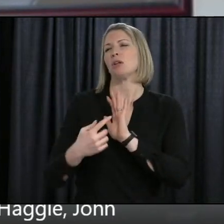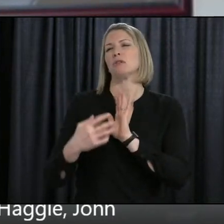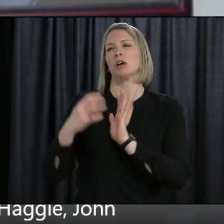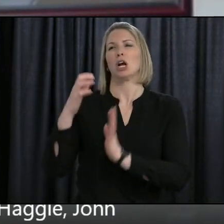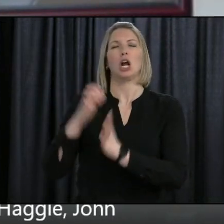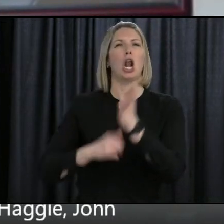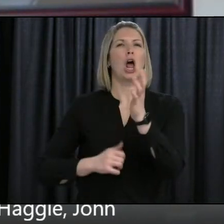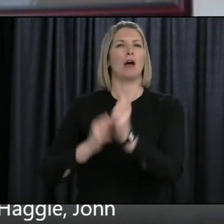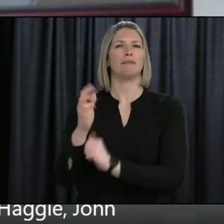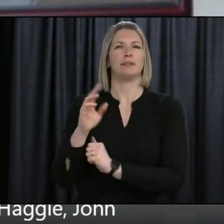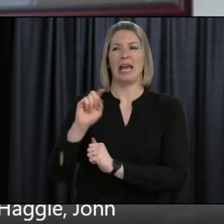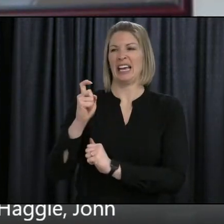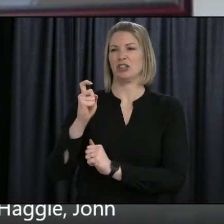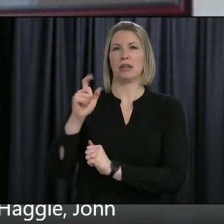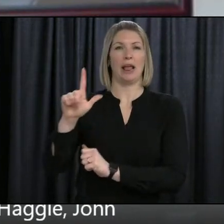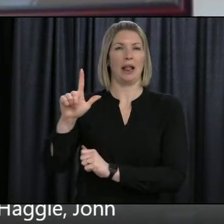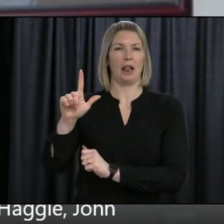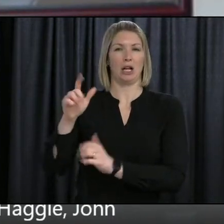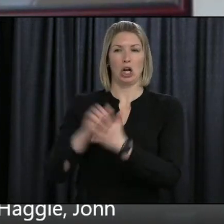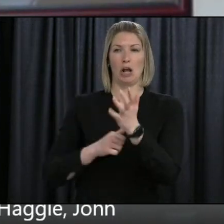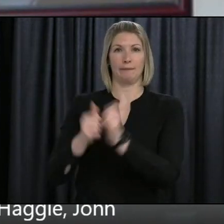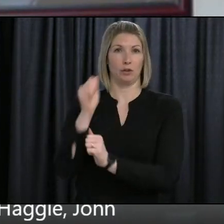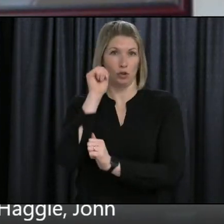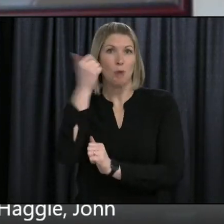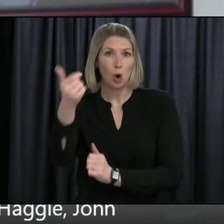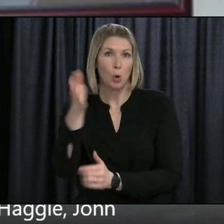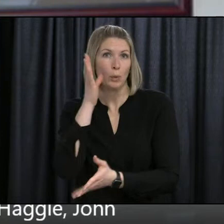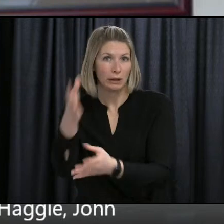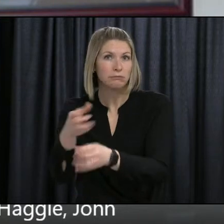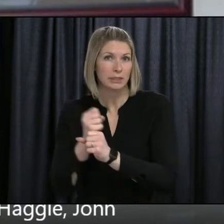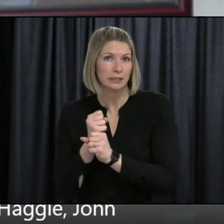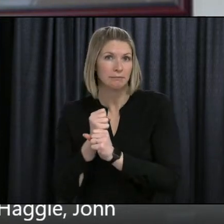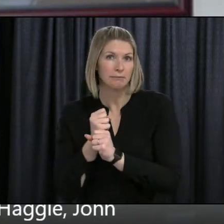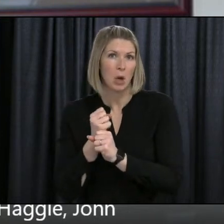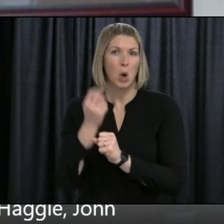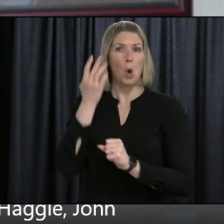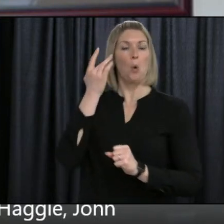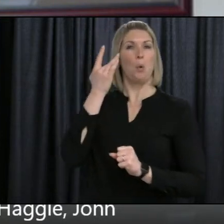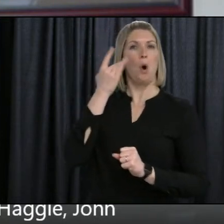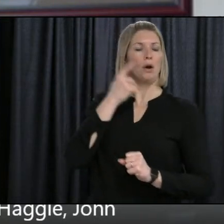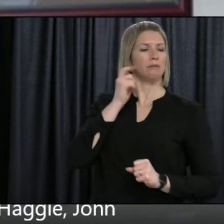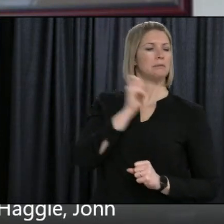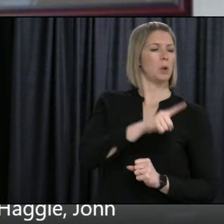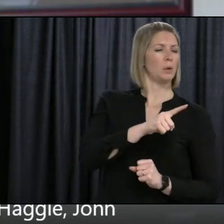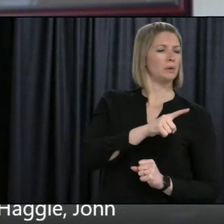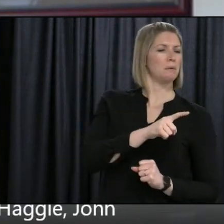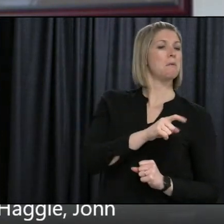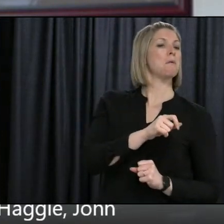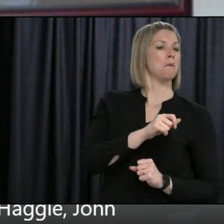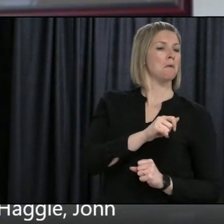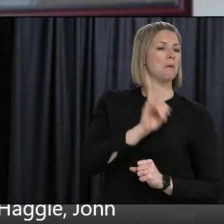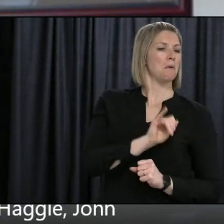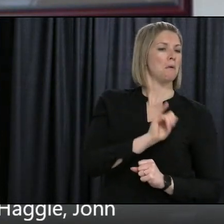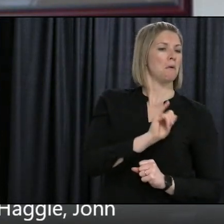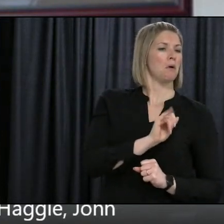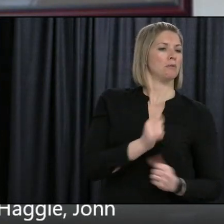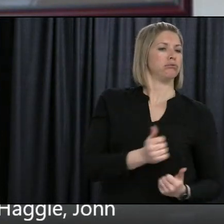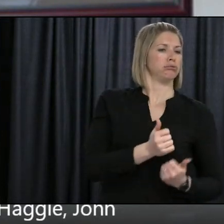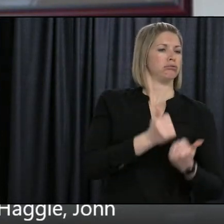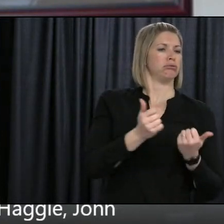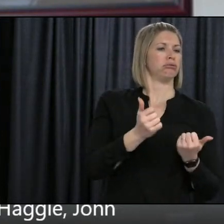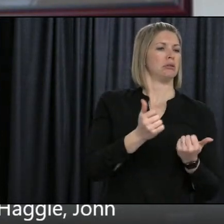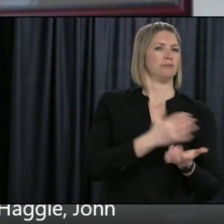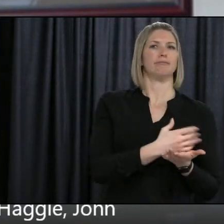large gloves coming in tomorrow, because that was identified last week as a source of potential